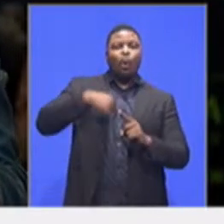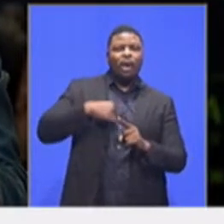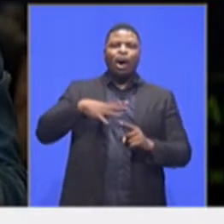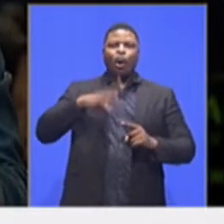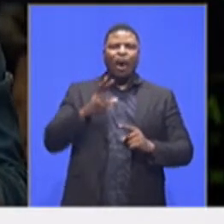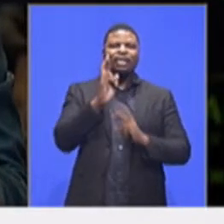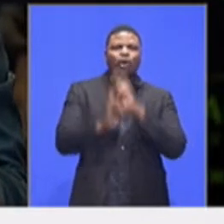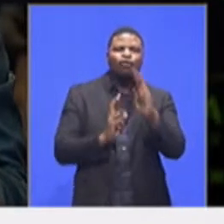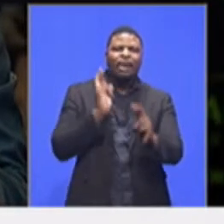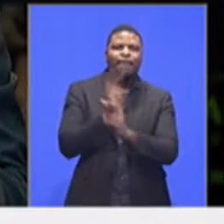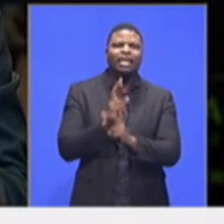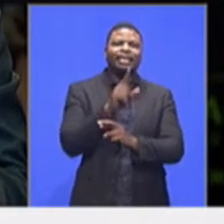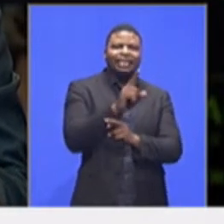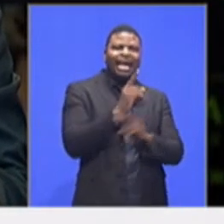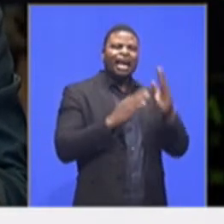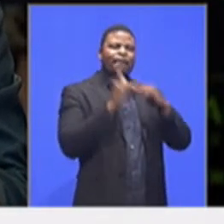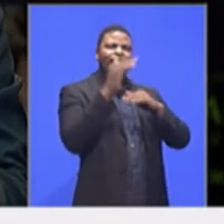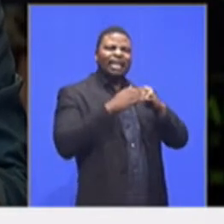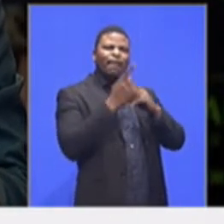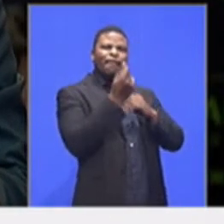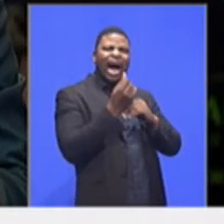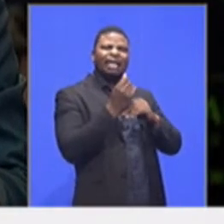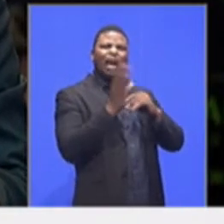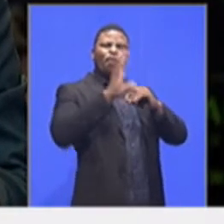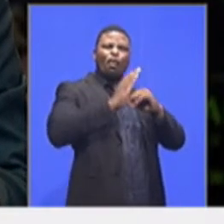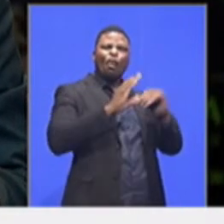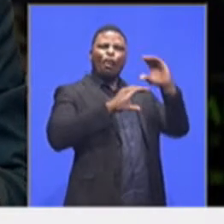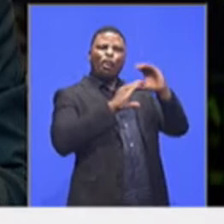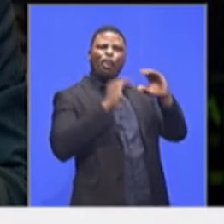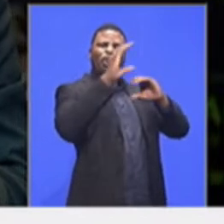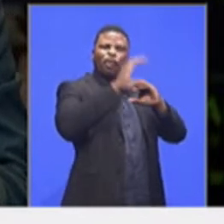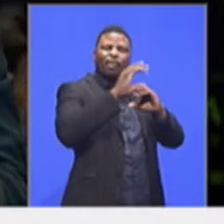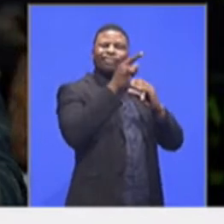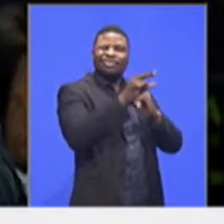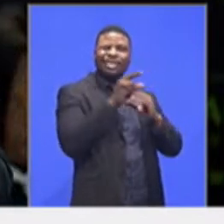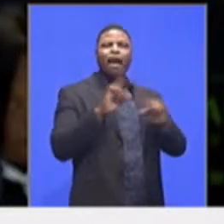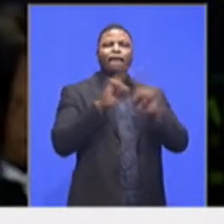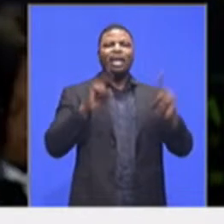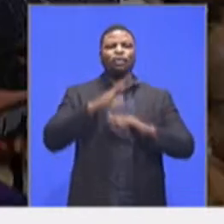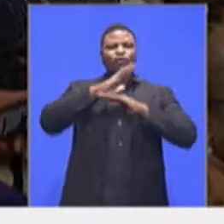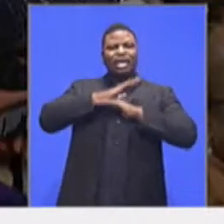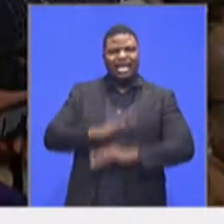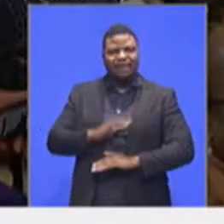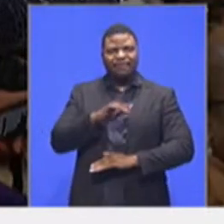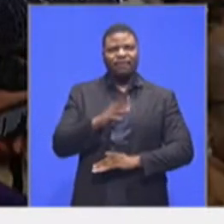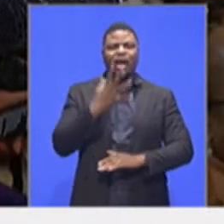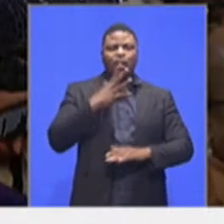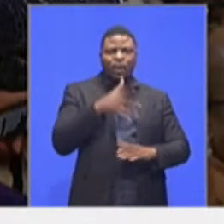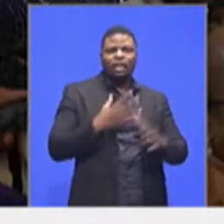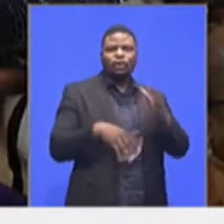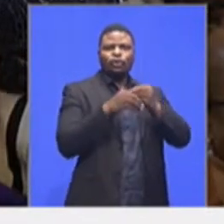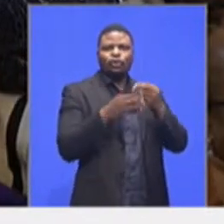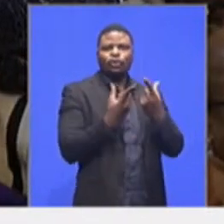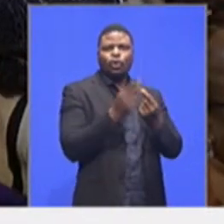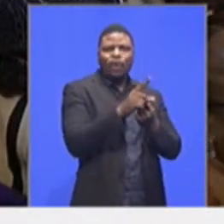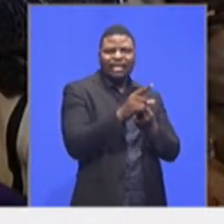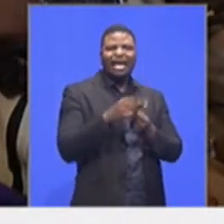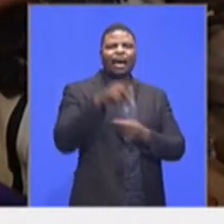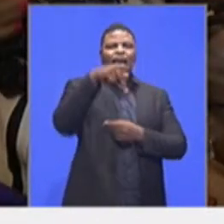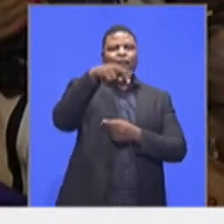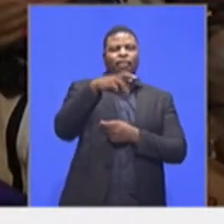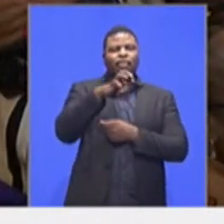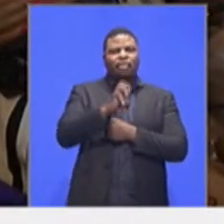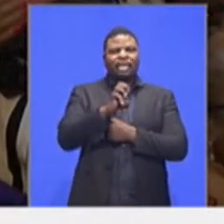debt built up over time, the relief will attach measures, including installation of prepaid meters to correct